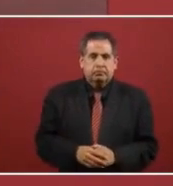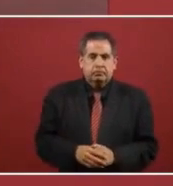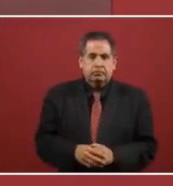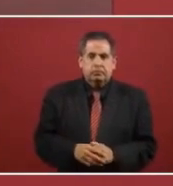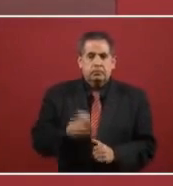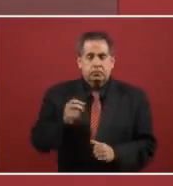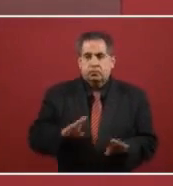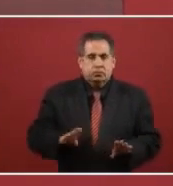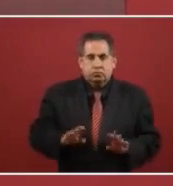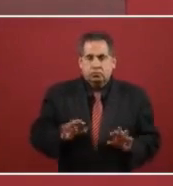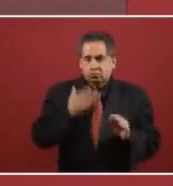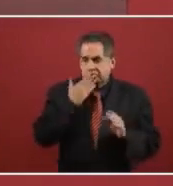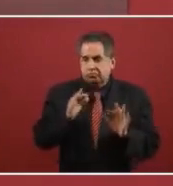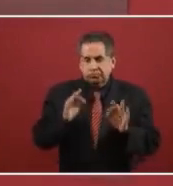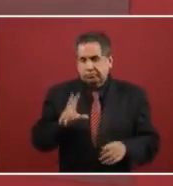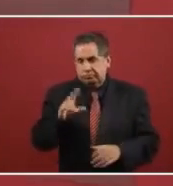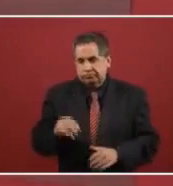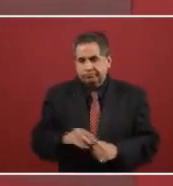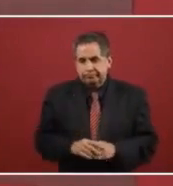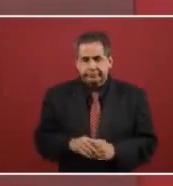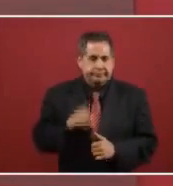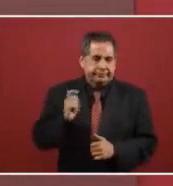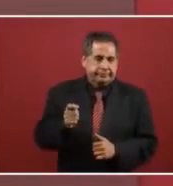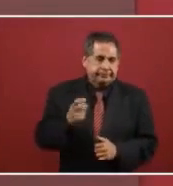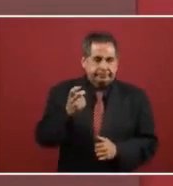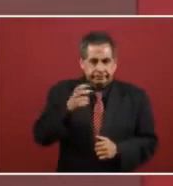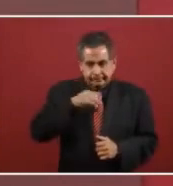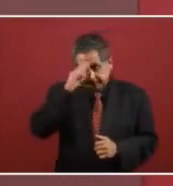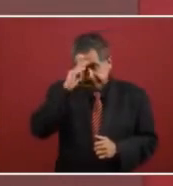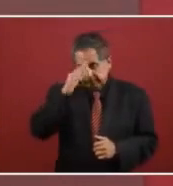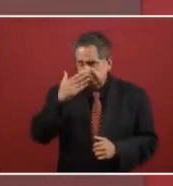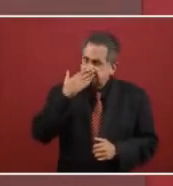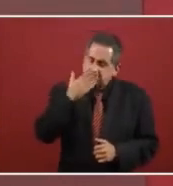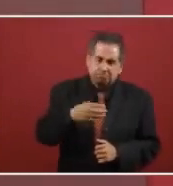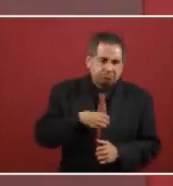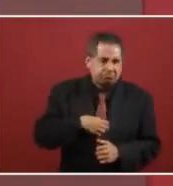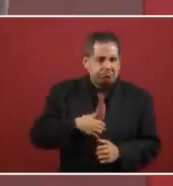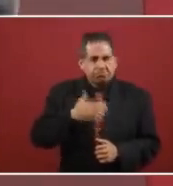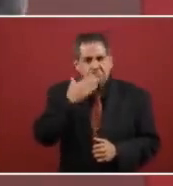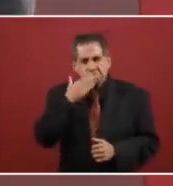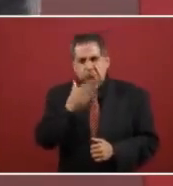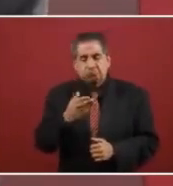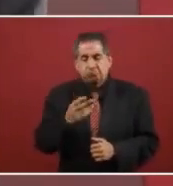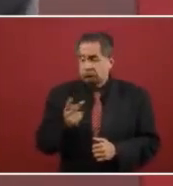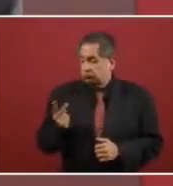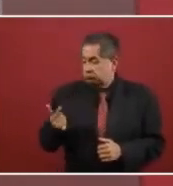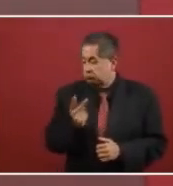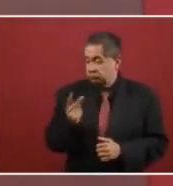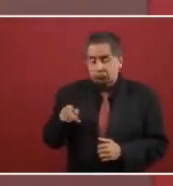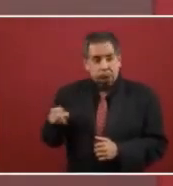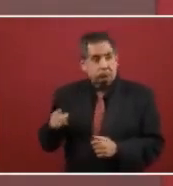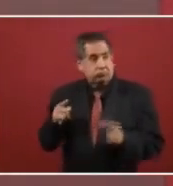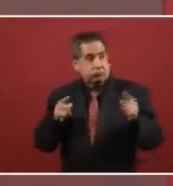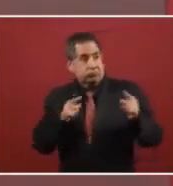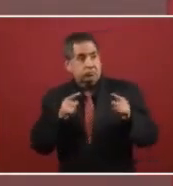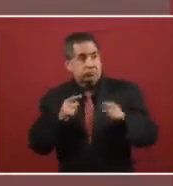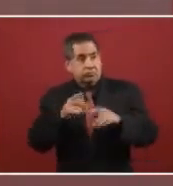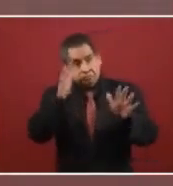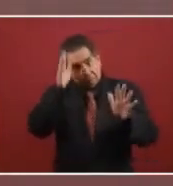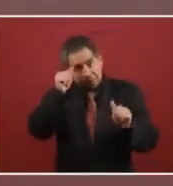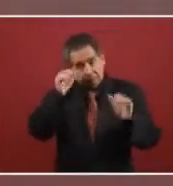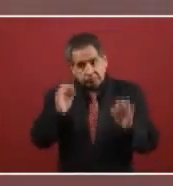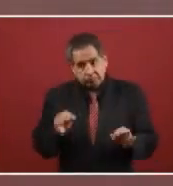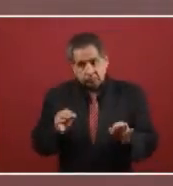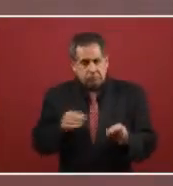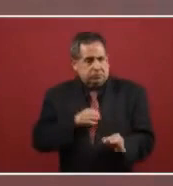no conviene. That would not be Entonces, convenient. por eso celebro mucho So that's why I que se haya celebrate very logrado un much acuerdo, that they came to an que se está